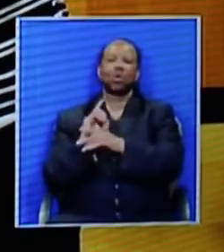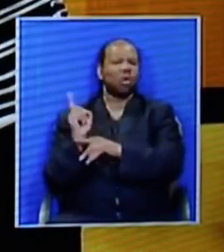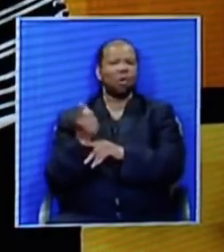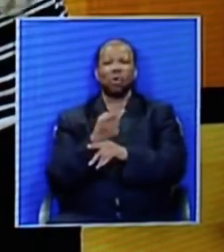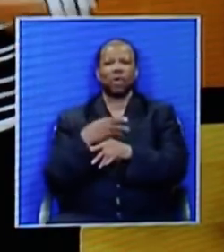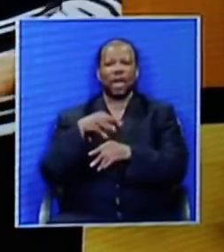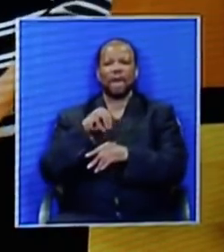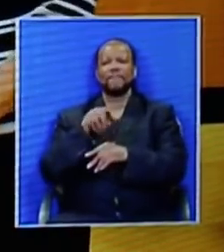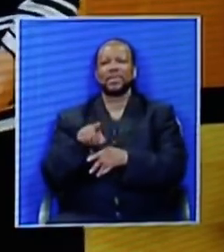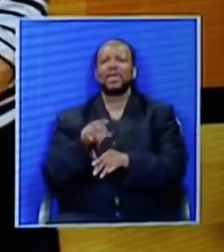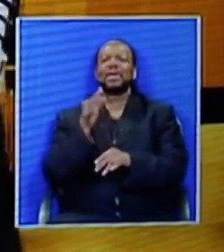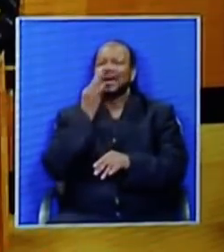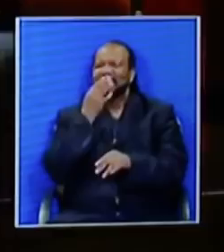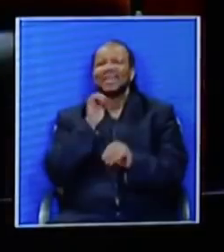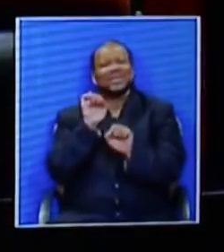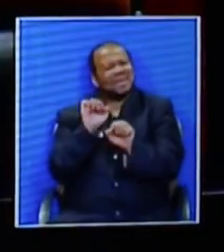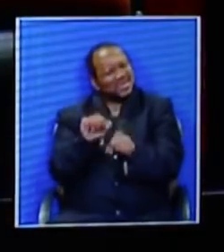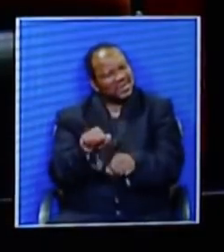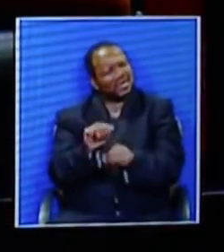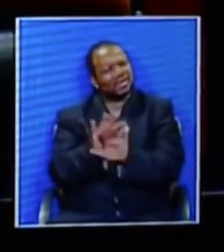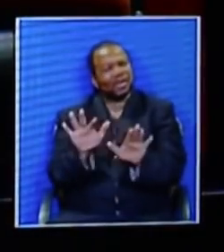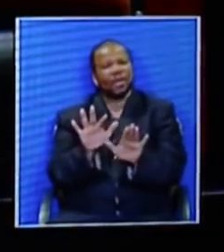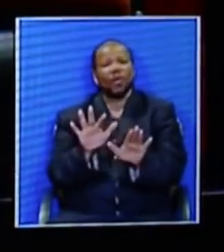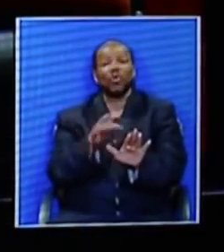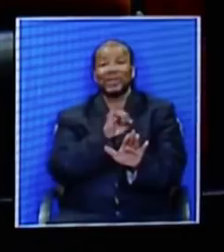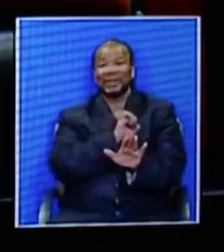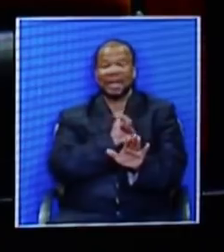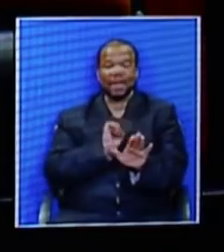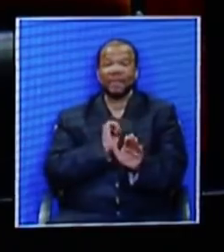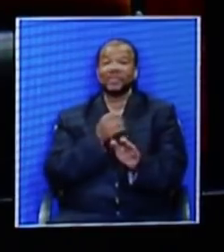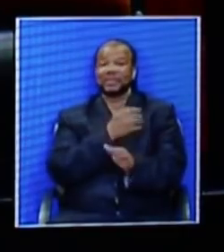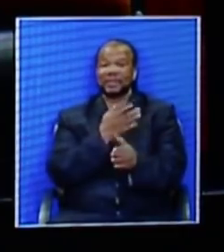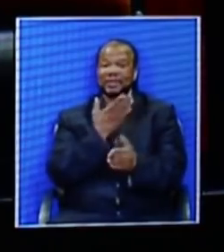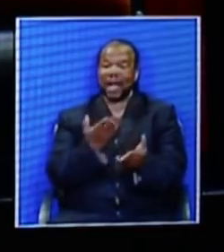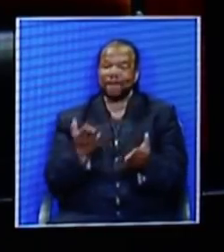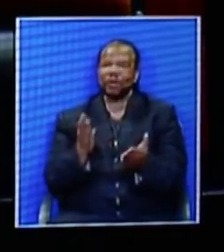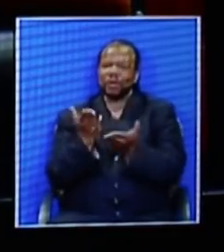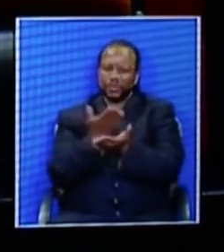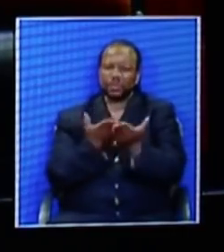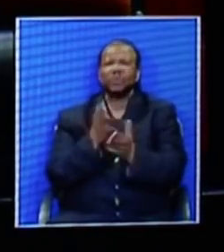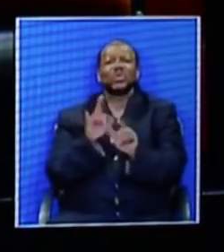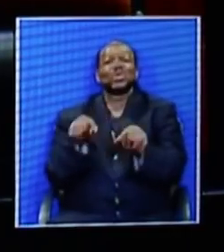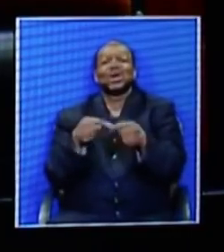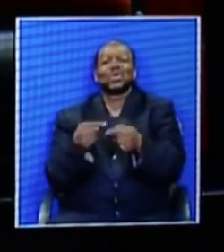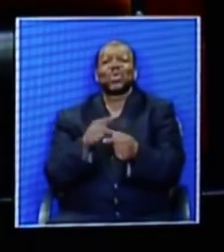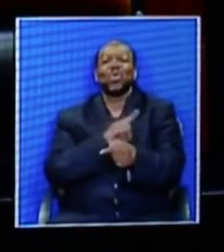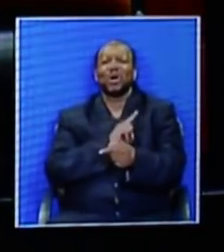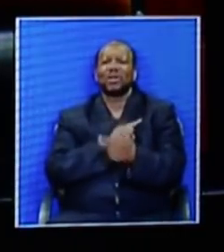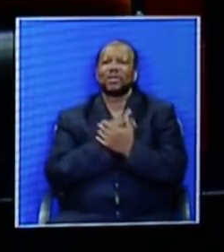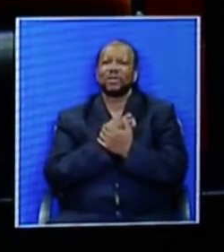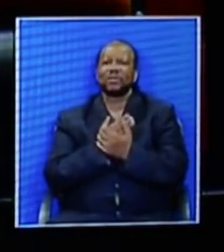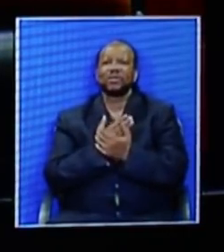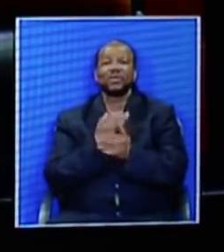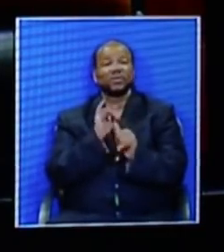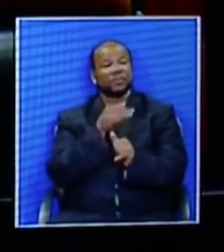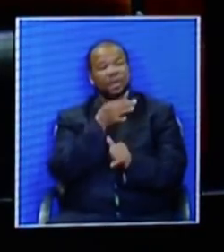House. I am saying we are considering the matter with the table. That's what I'm saying. So are we going to... So why are you arguing? But Speaker, will we then